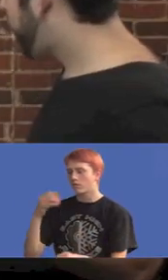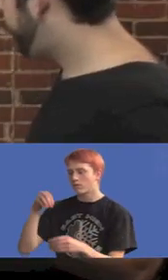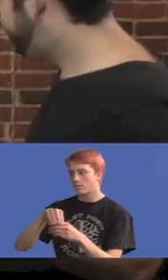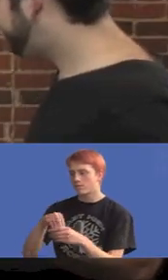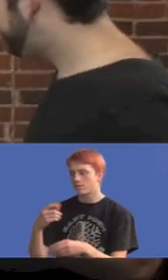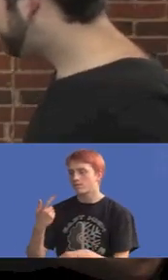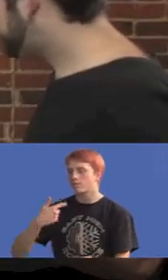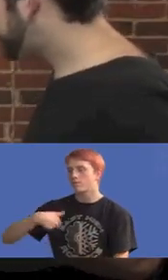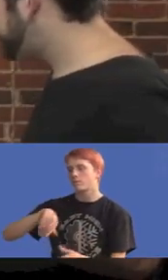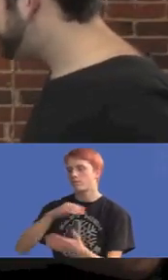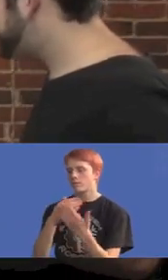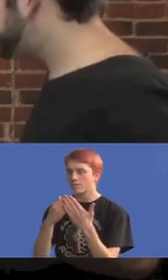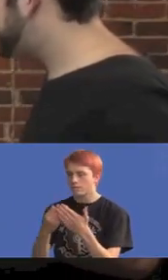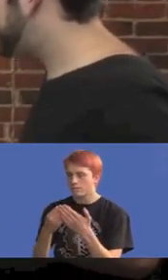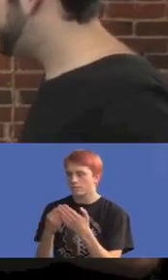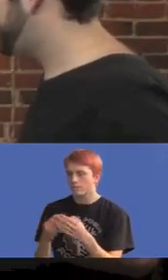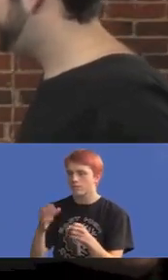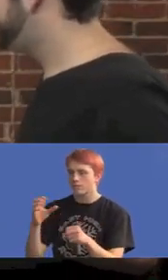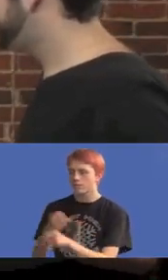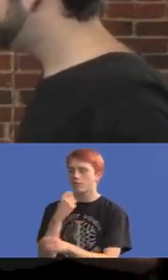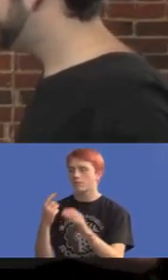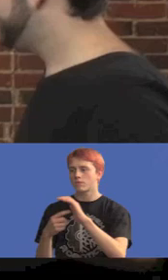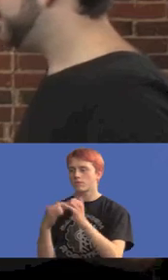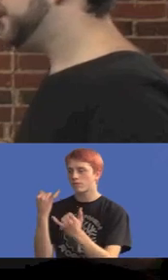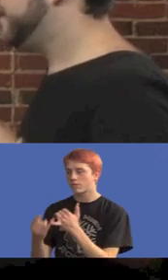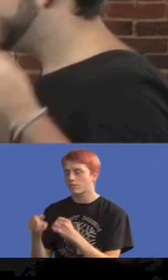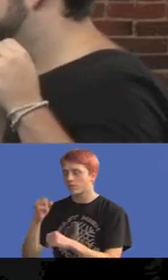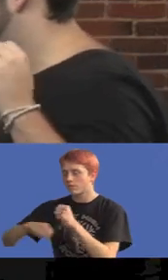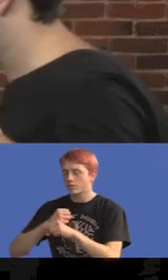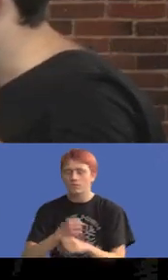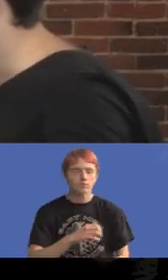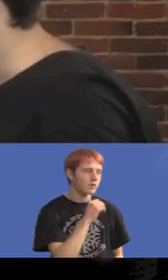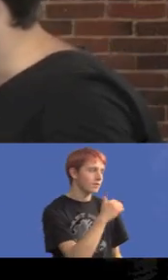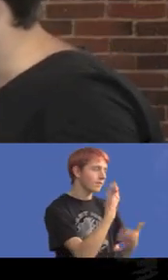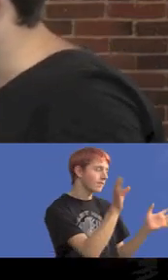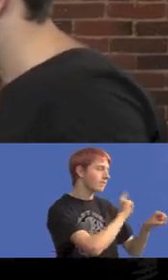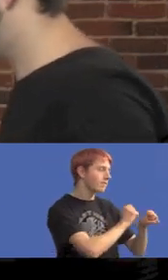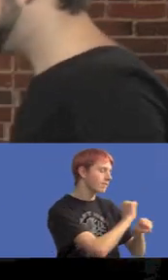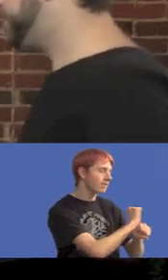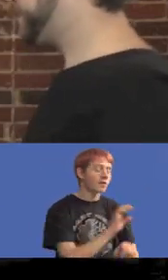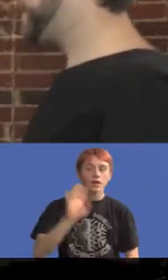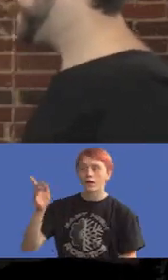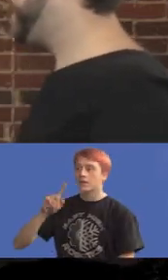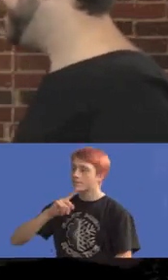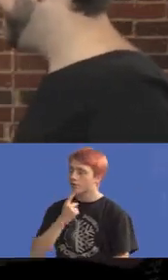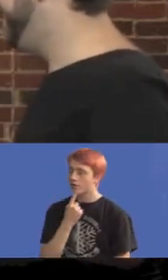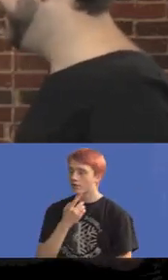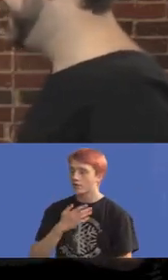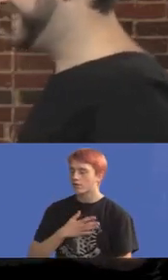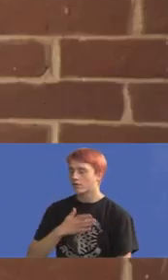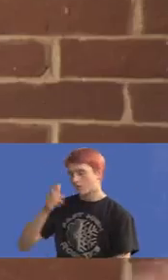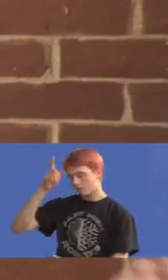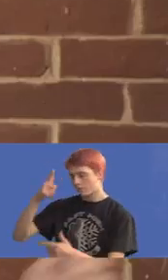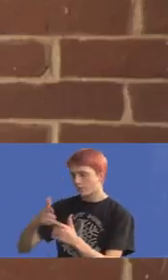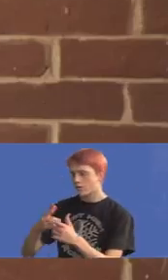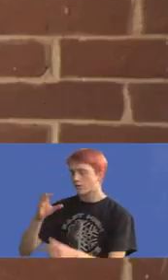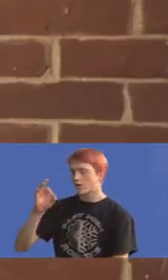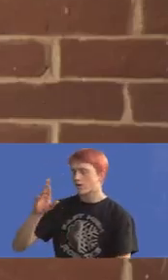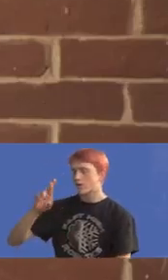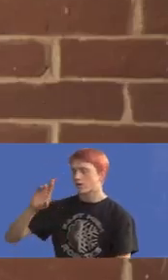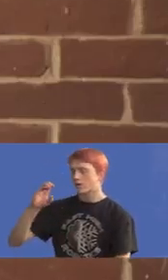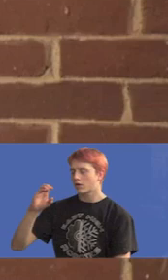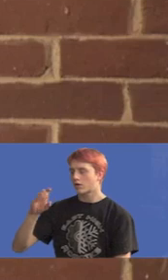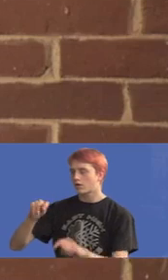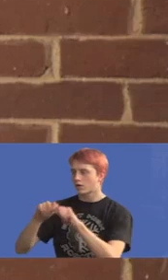I'm in. We came so close to winning the championship last year. Unfinished business. Hey, I'm serious. Besides,